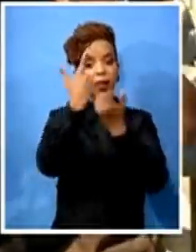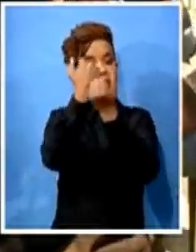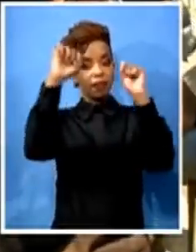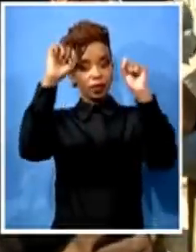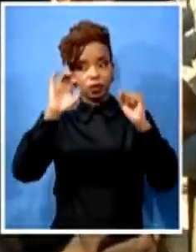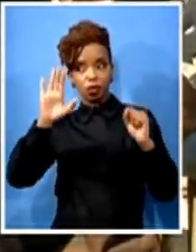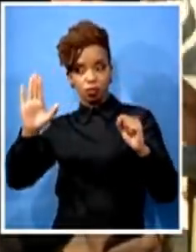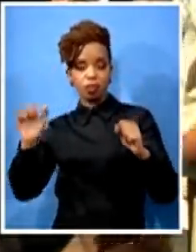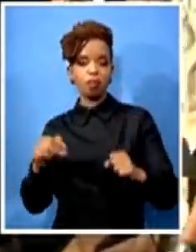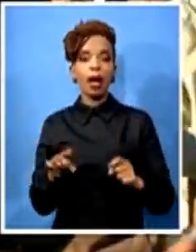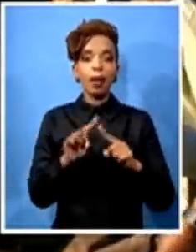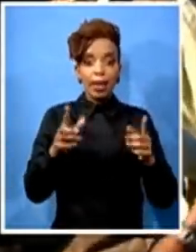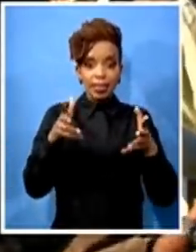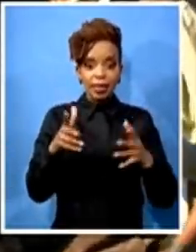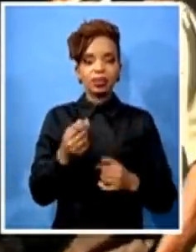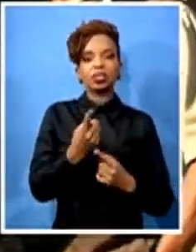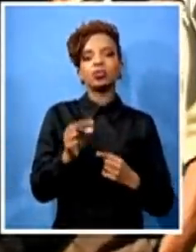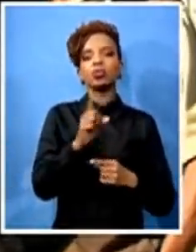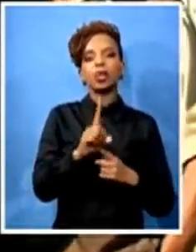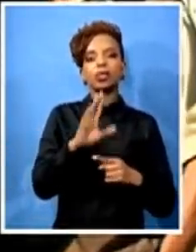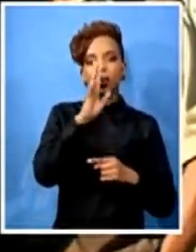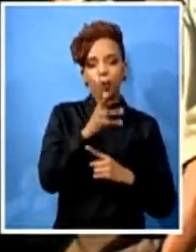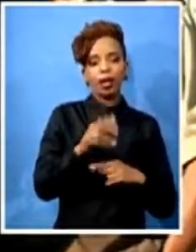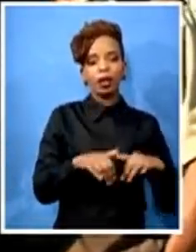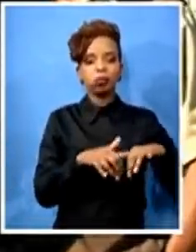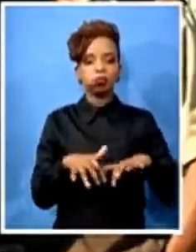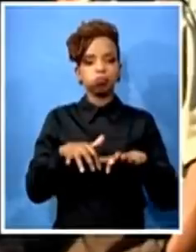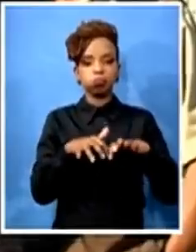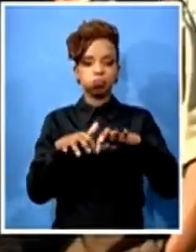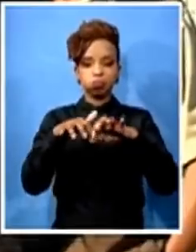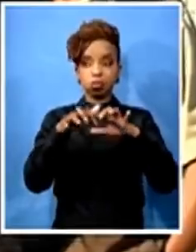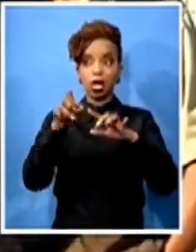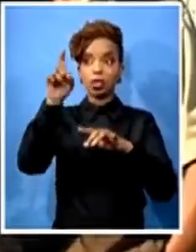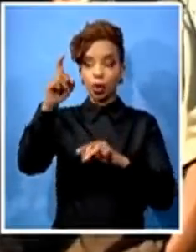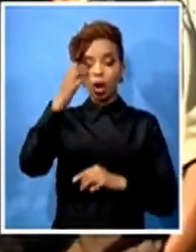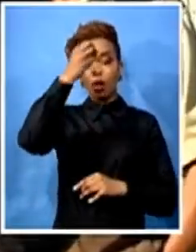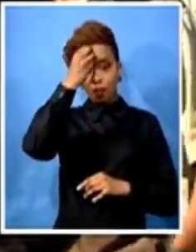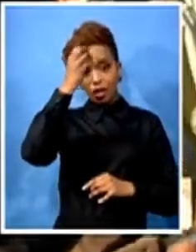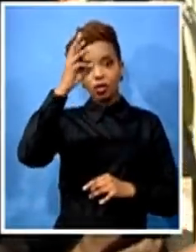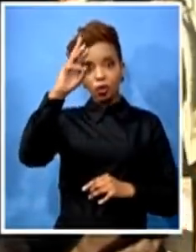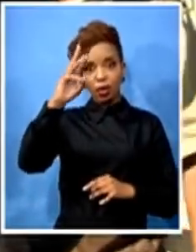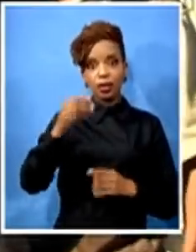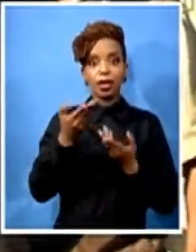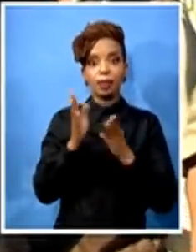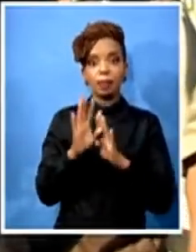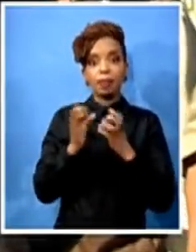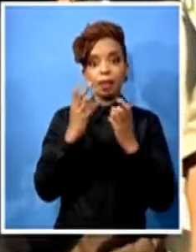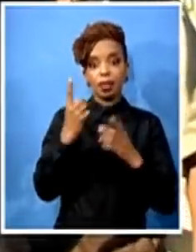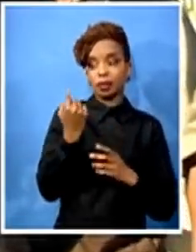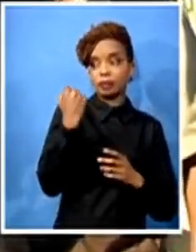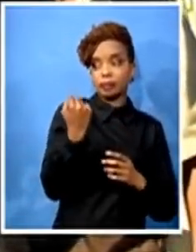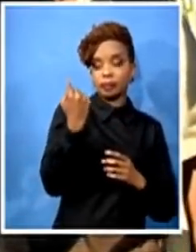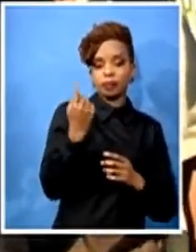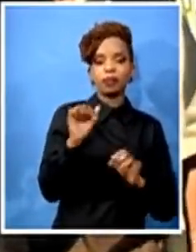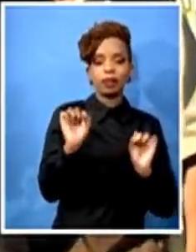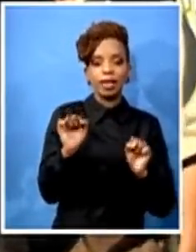the Citadel of Power in Pretoria, as many as they are behind me. Of course, they have to do this in line with the